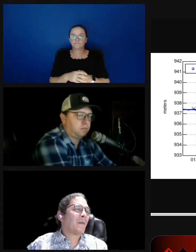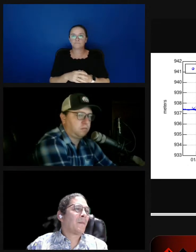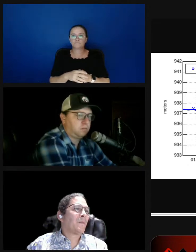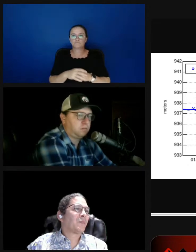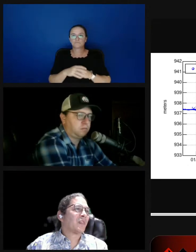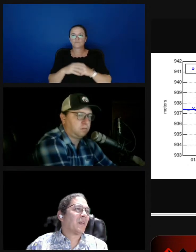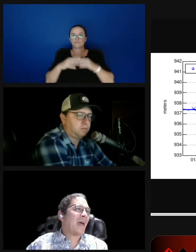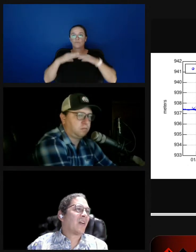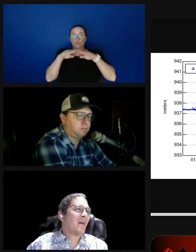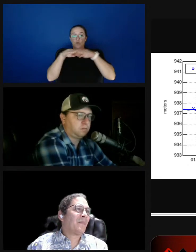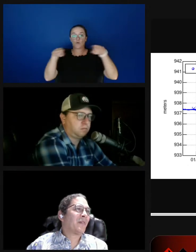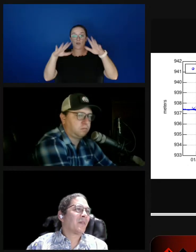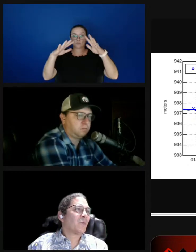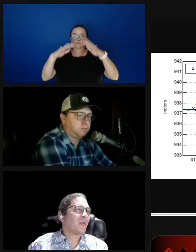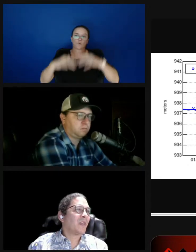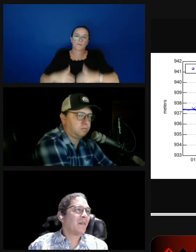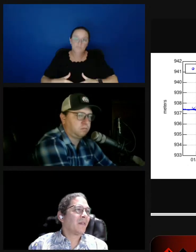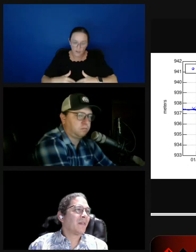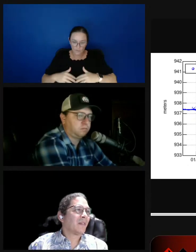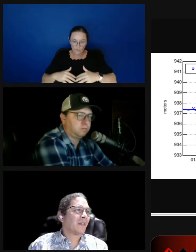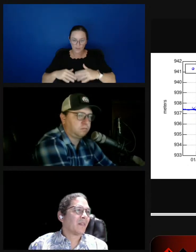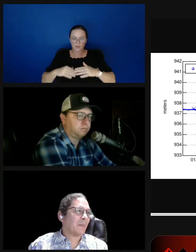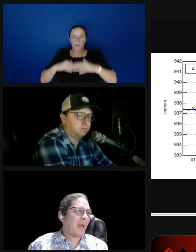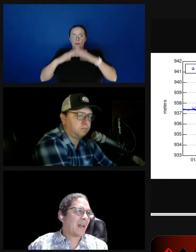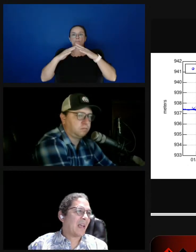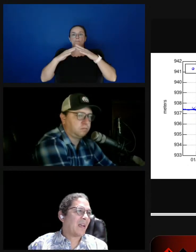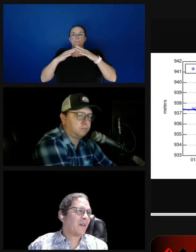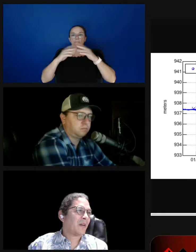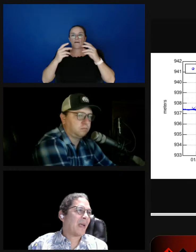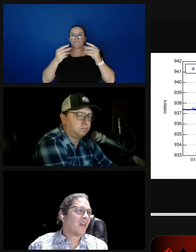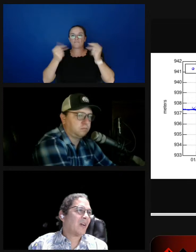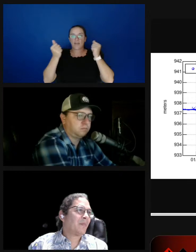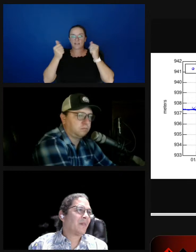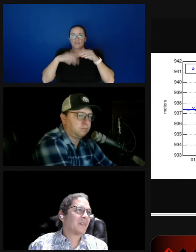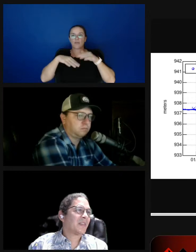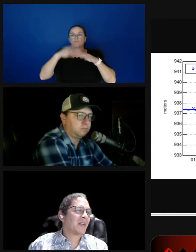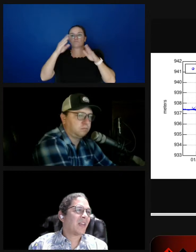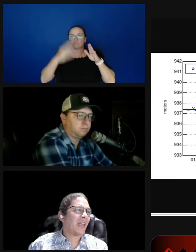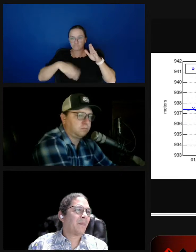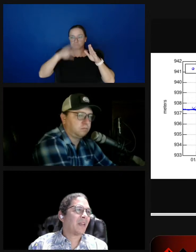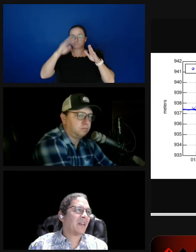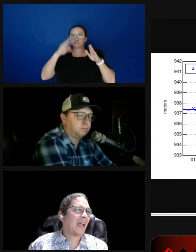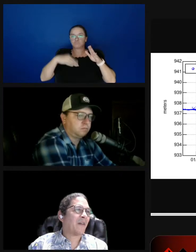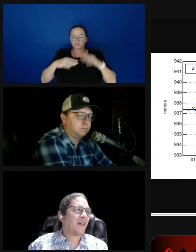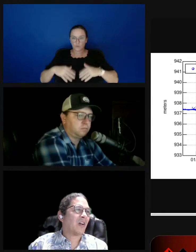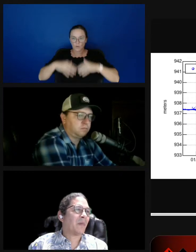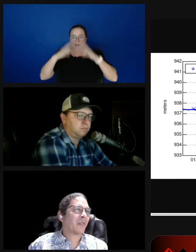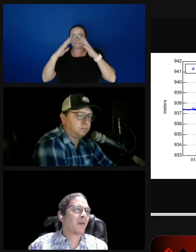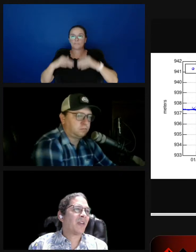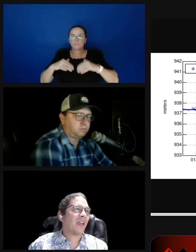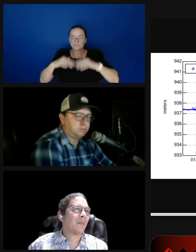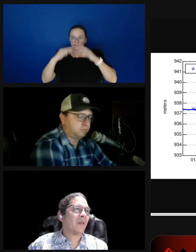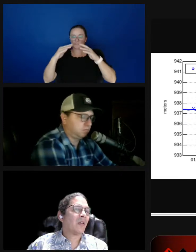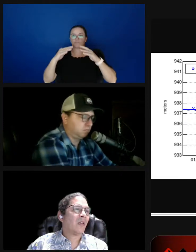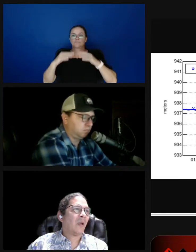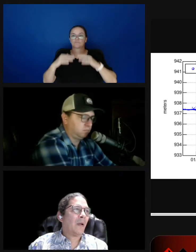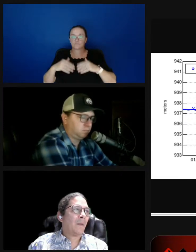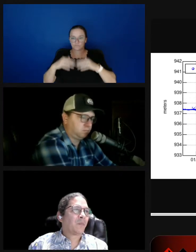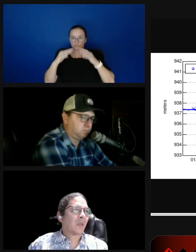down, then back up quickly, and back down and back up second time, and down and up a third